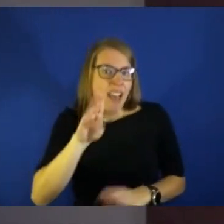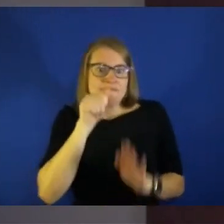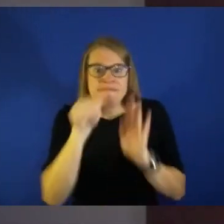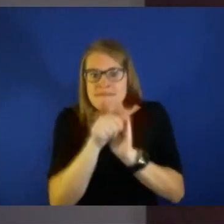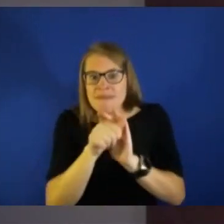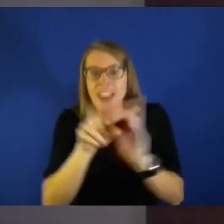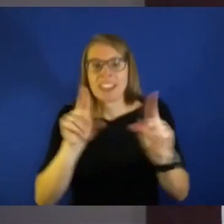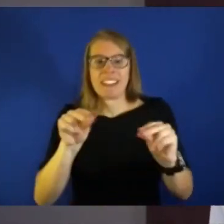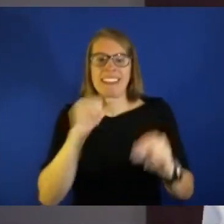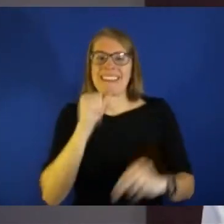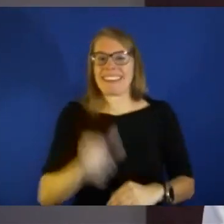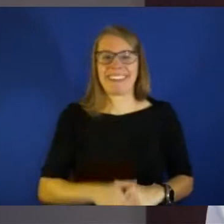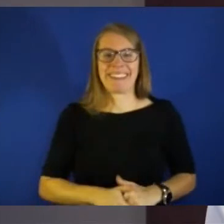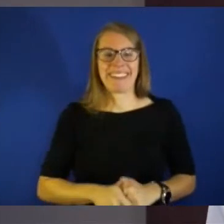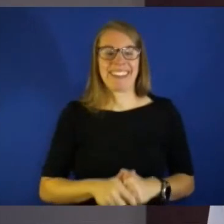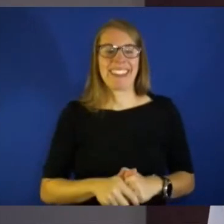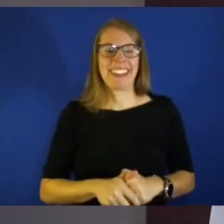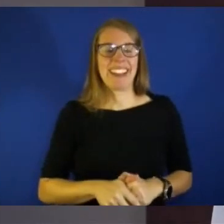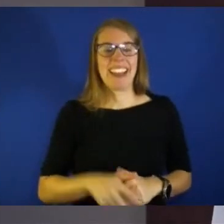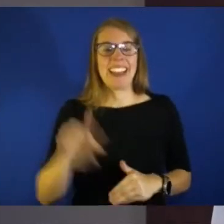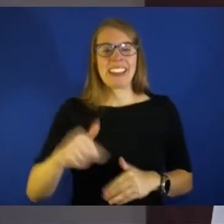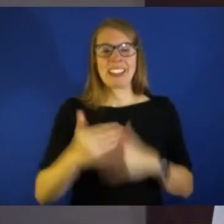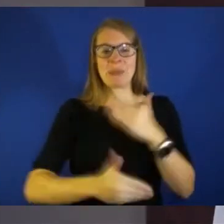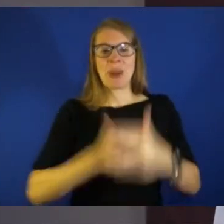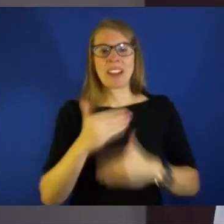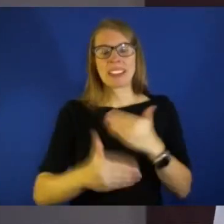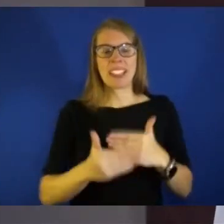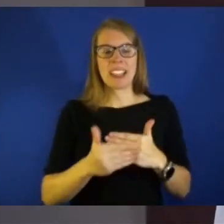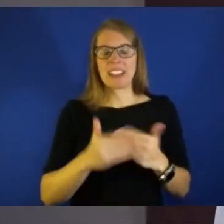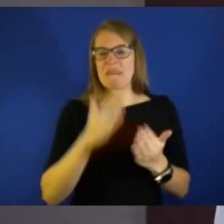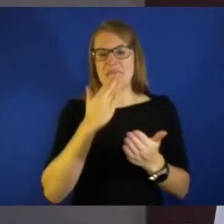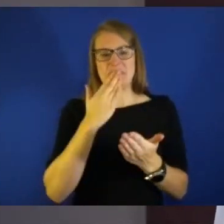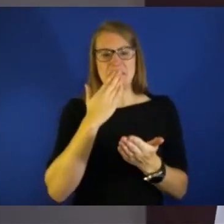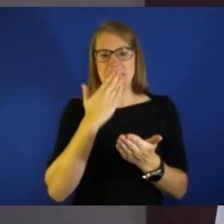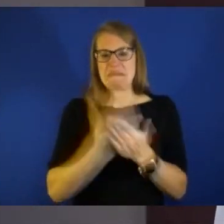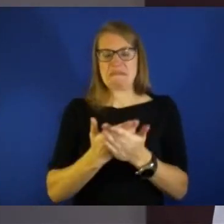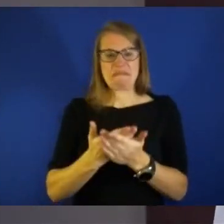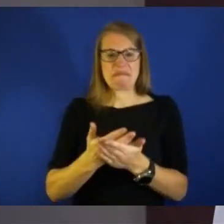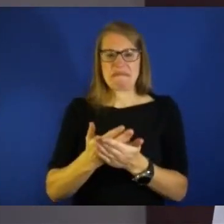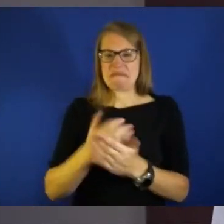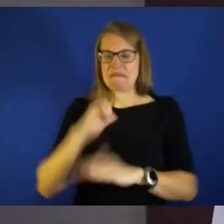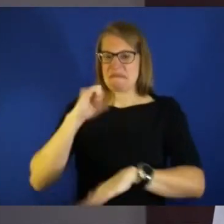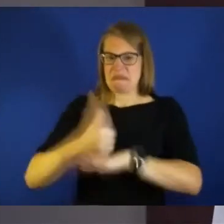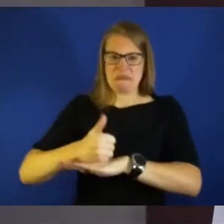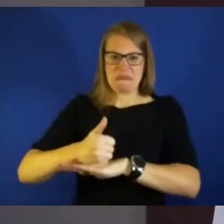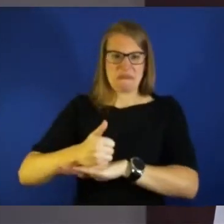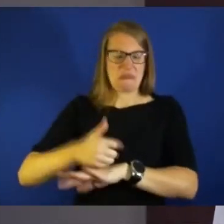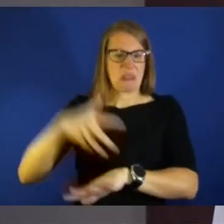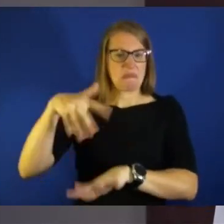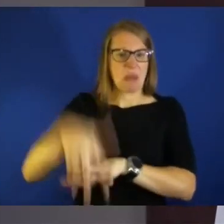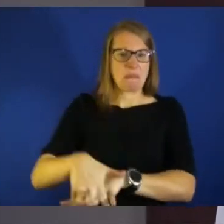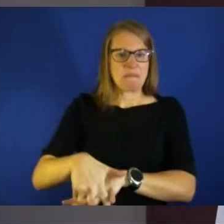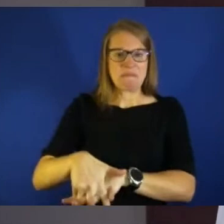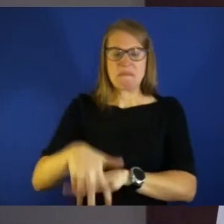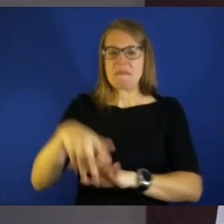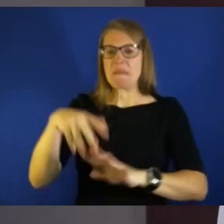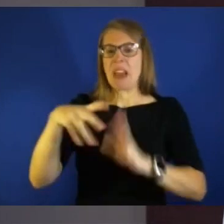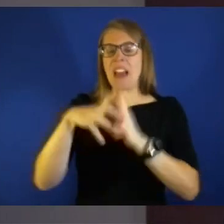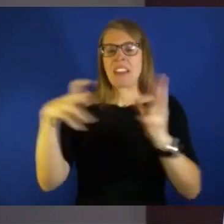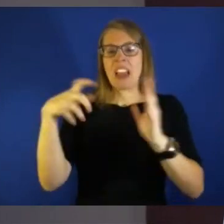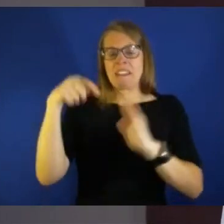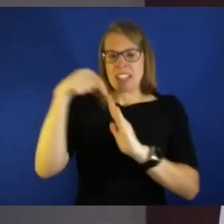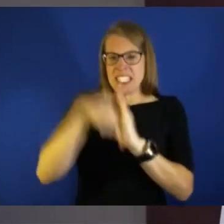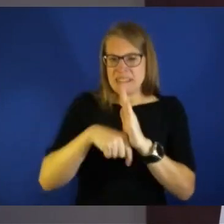So this is a process that's pretty well established at this point, and there's a lot of nitty gritty detail to it, but it's